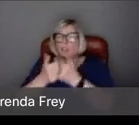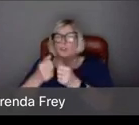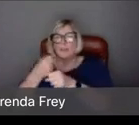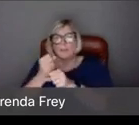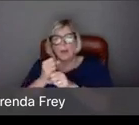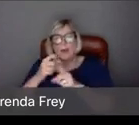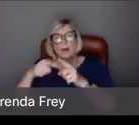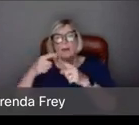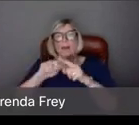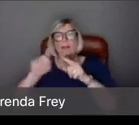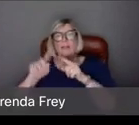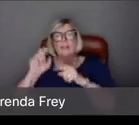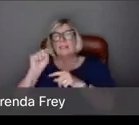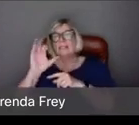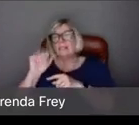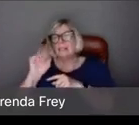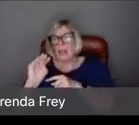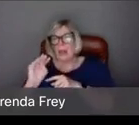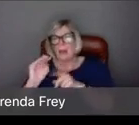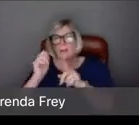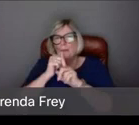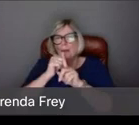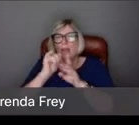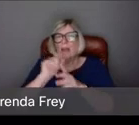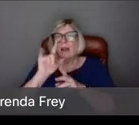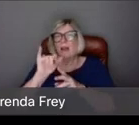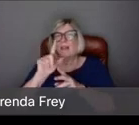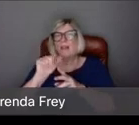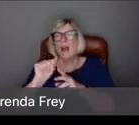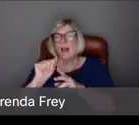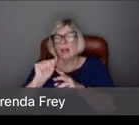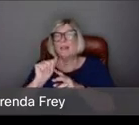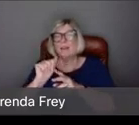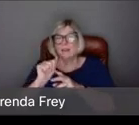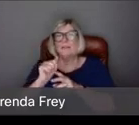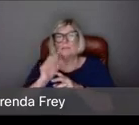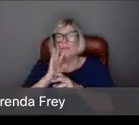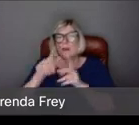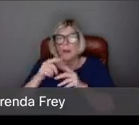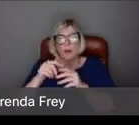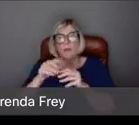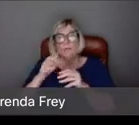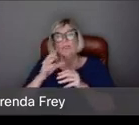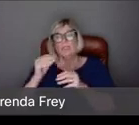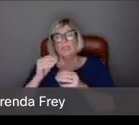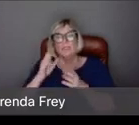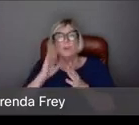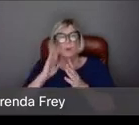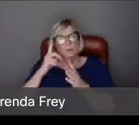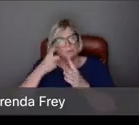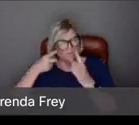the different scams that Lila talked about, that bring it home of what these really are and how bad these can really